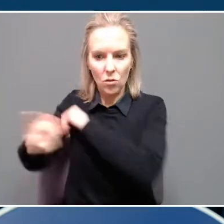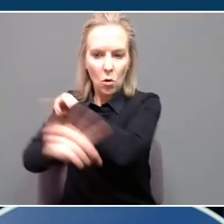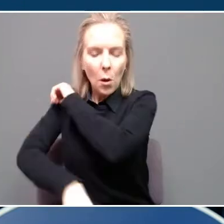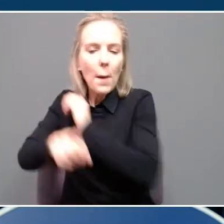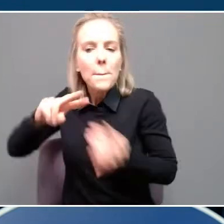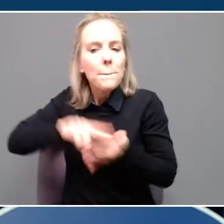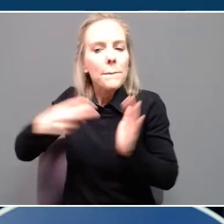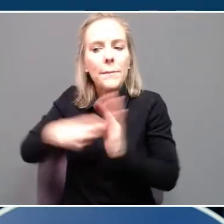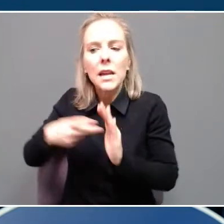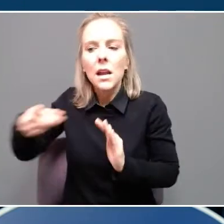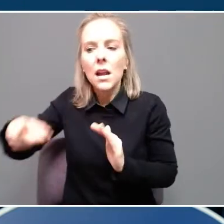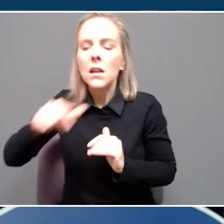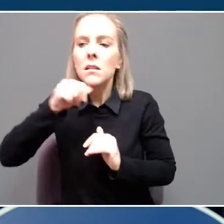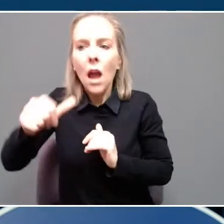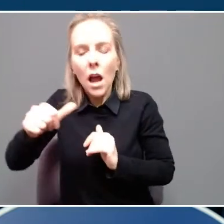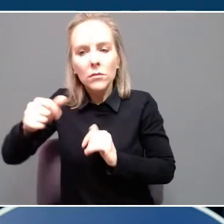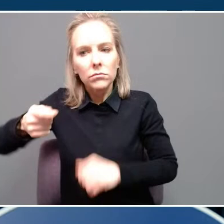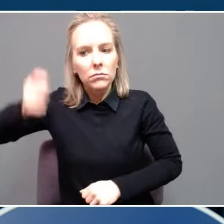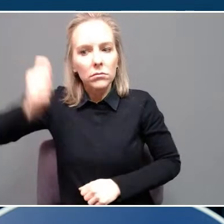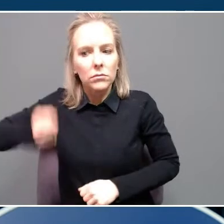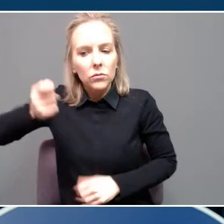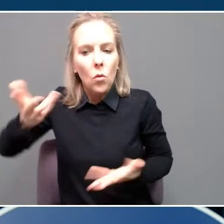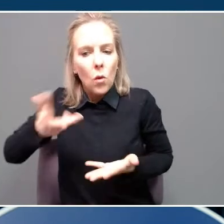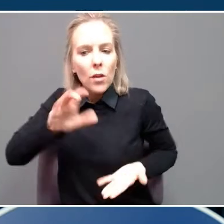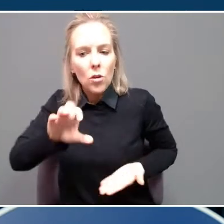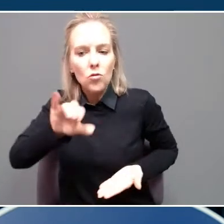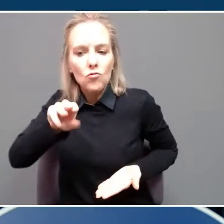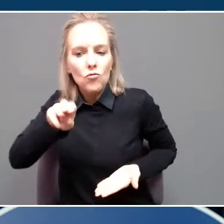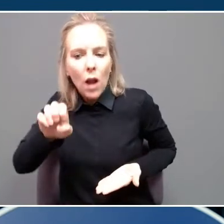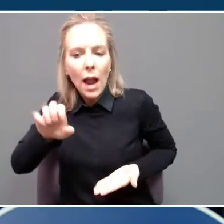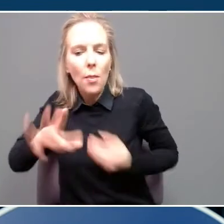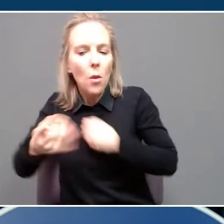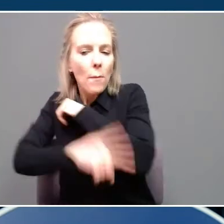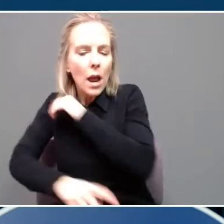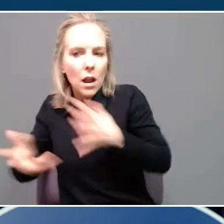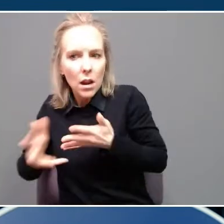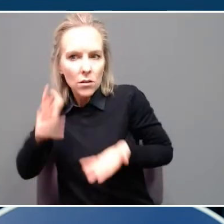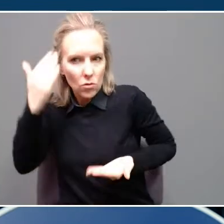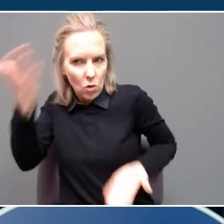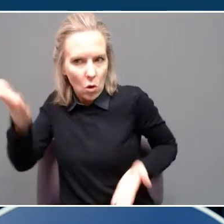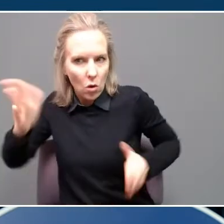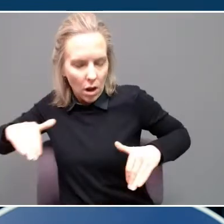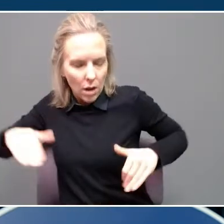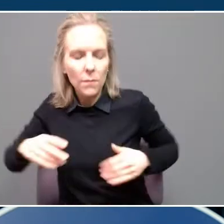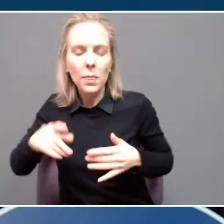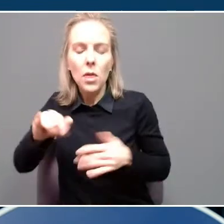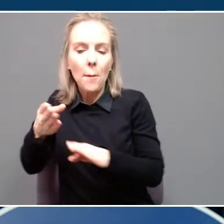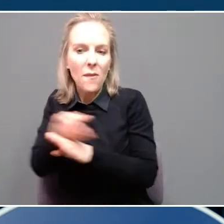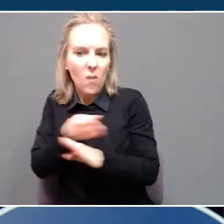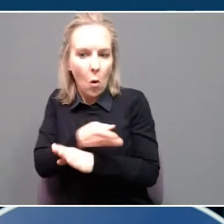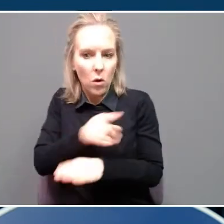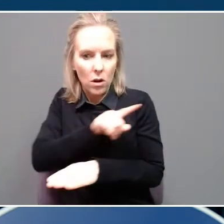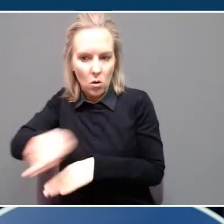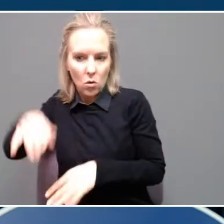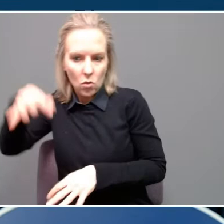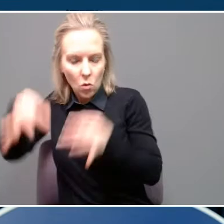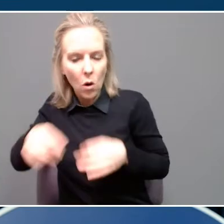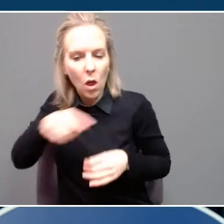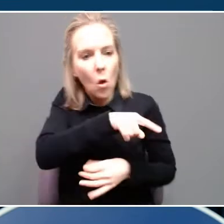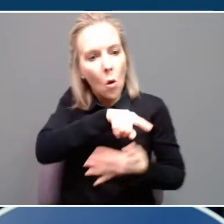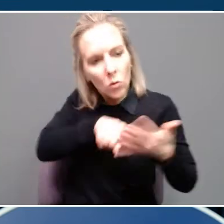limitation in what you can talk to them about because typically represented, they're always represented by counsel. So in many